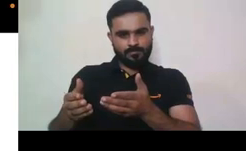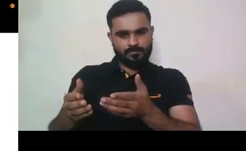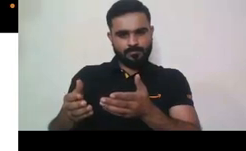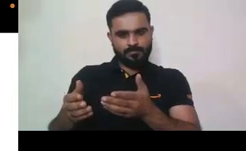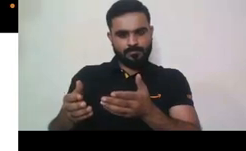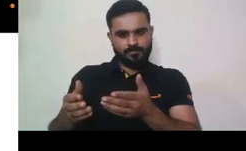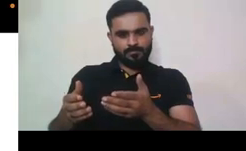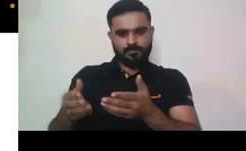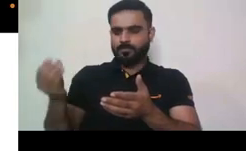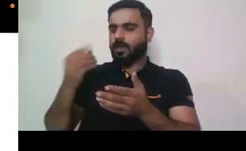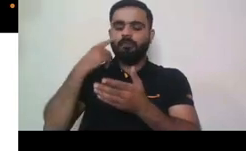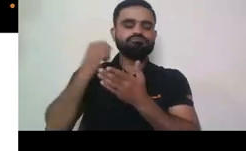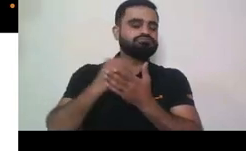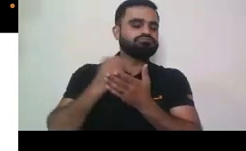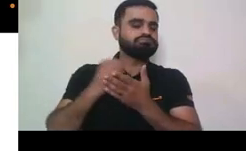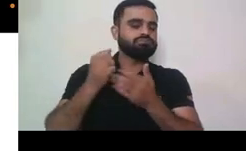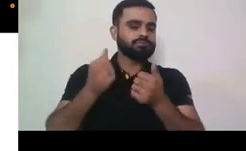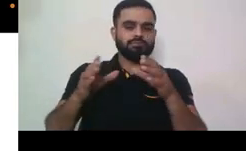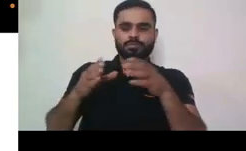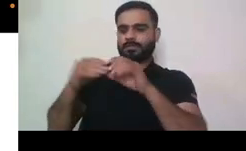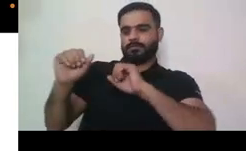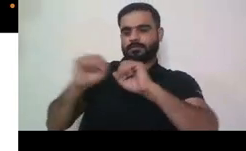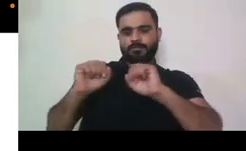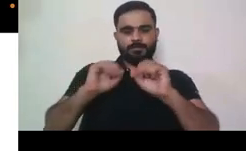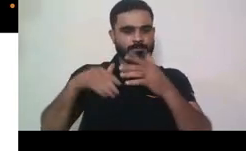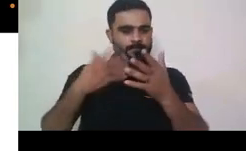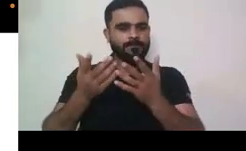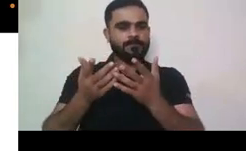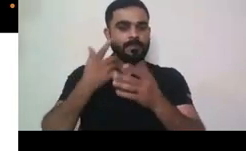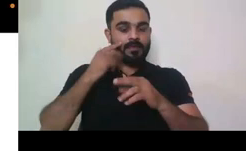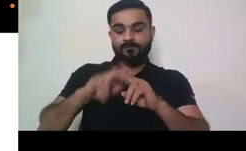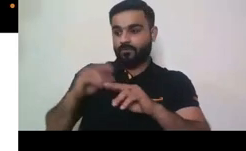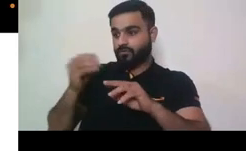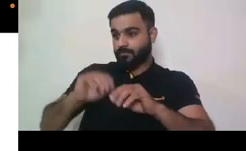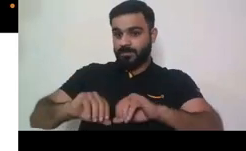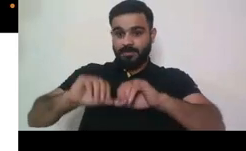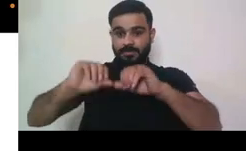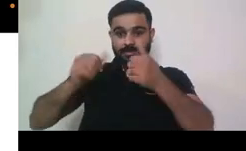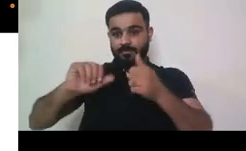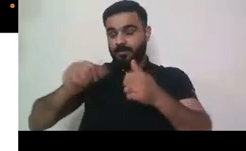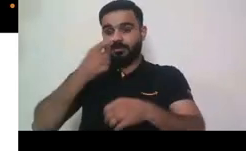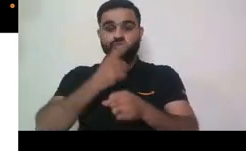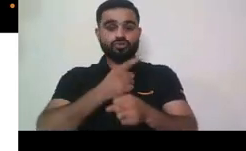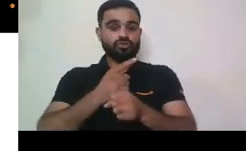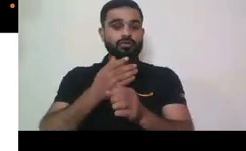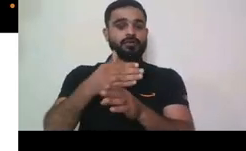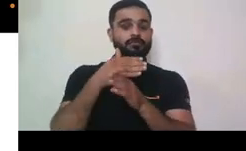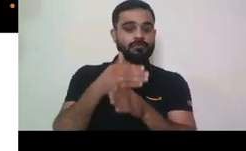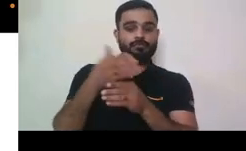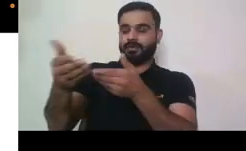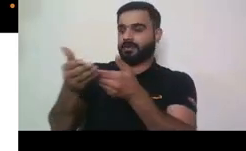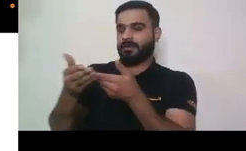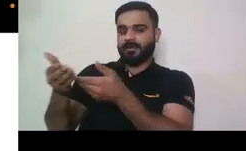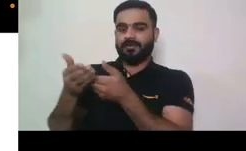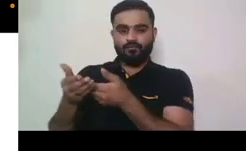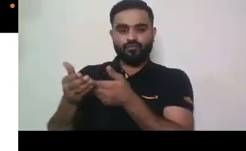you can share some of the best practices among yourselves, and then later on, if you're getting some success, you can share with other teachers and invite them